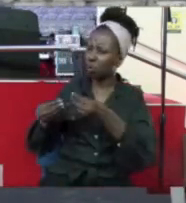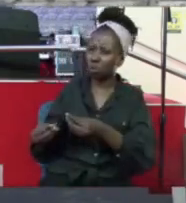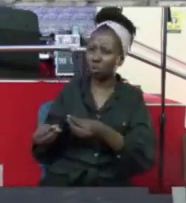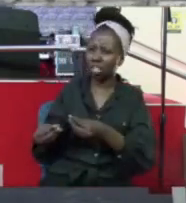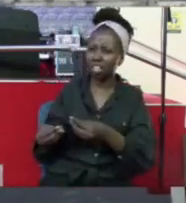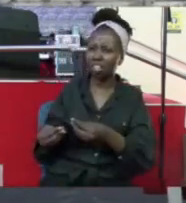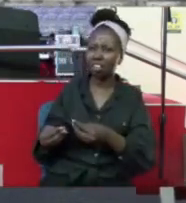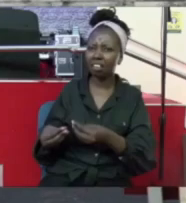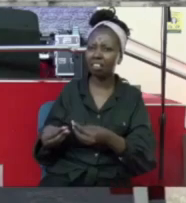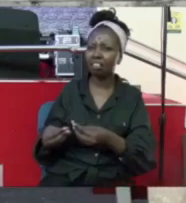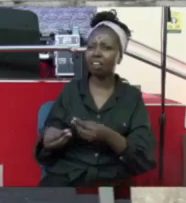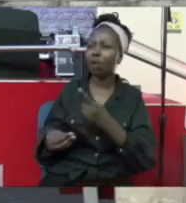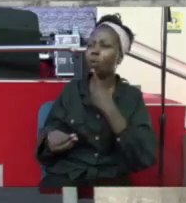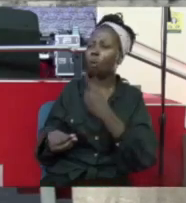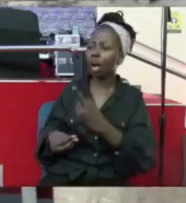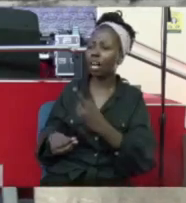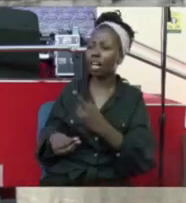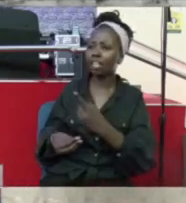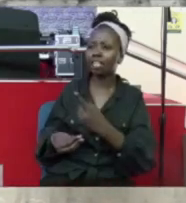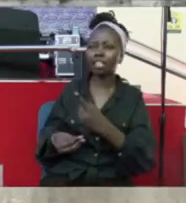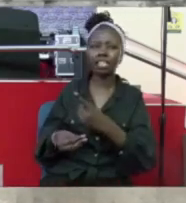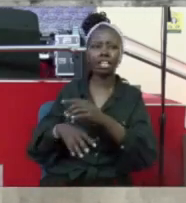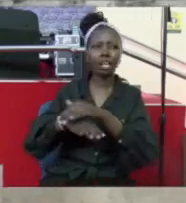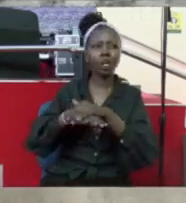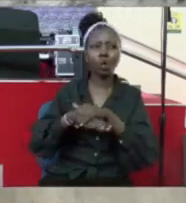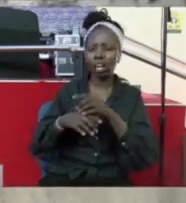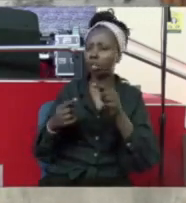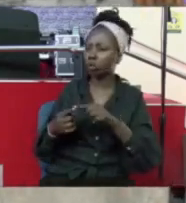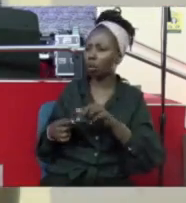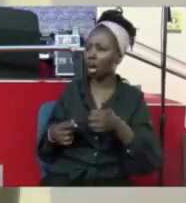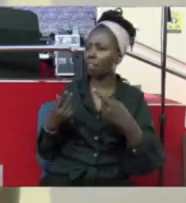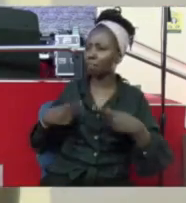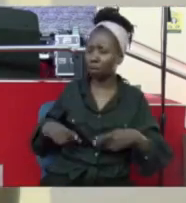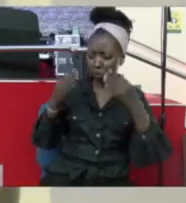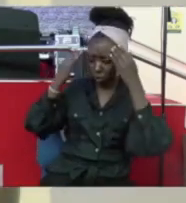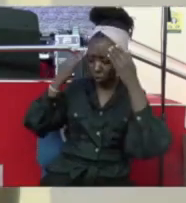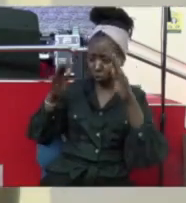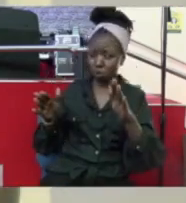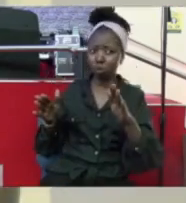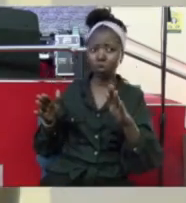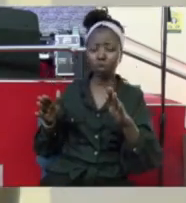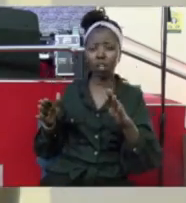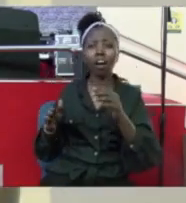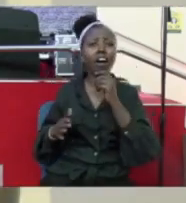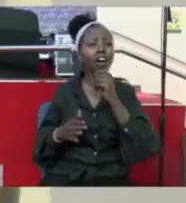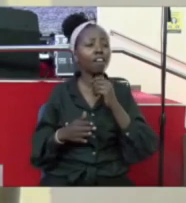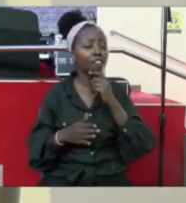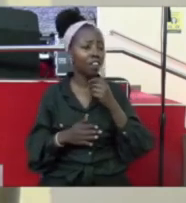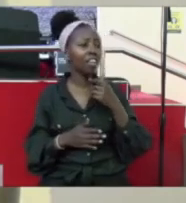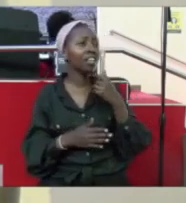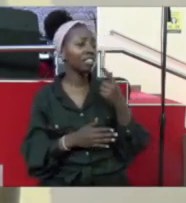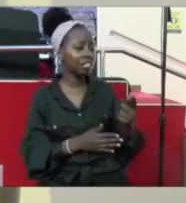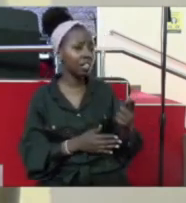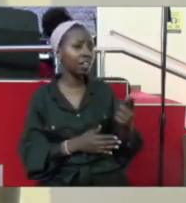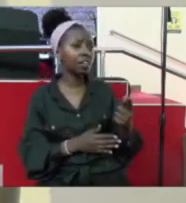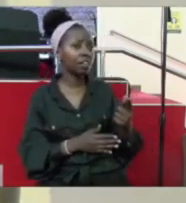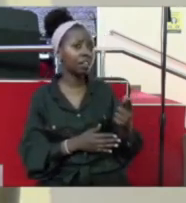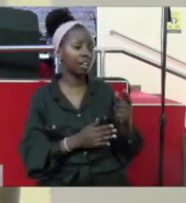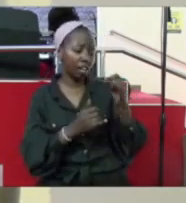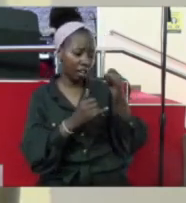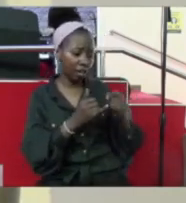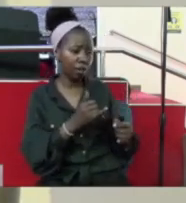a $100?" Joel akamuuliza unampa mtu ambaye haumjui dola 100? The father said with finality. Baba